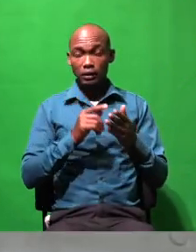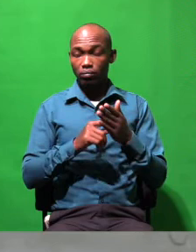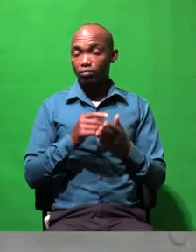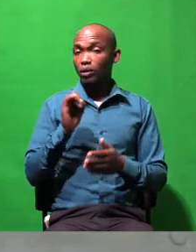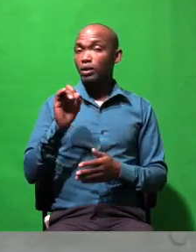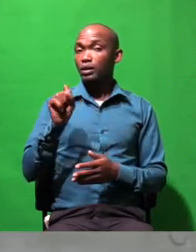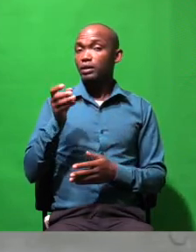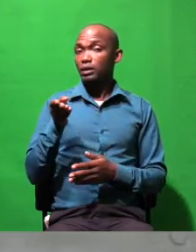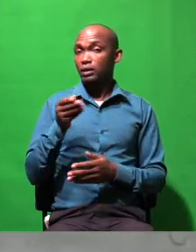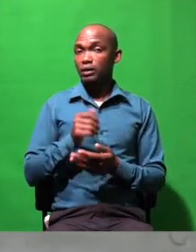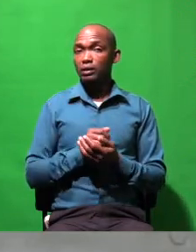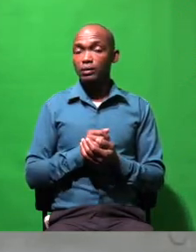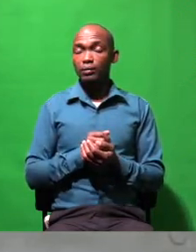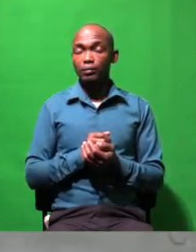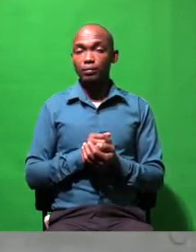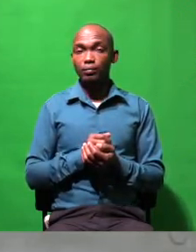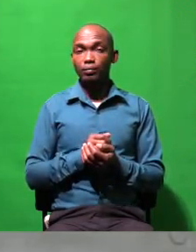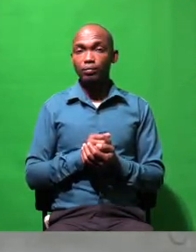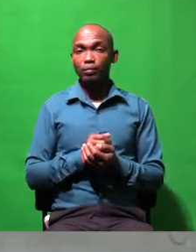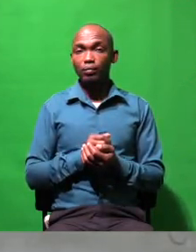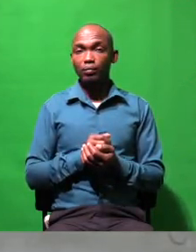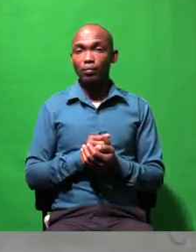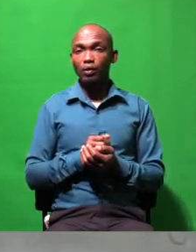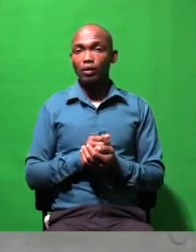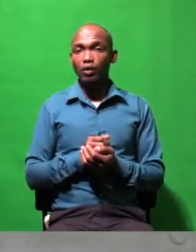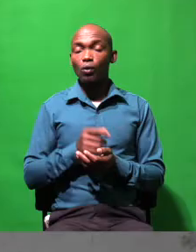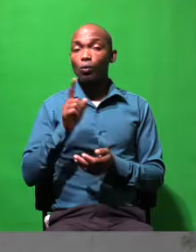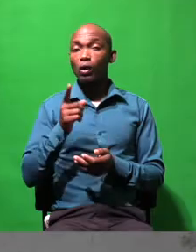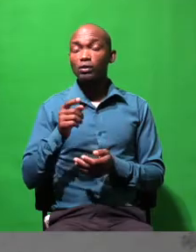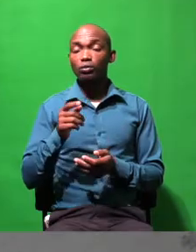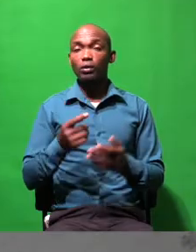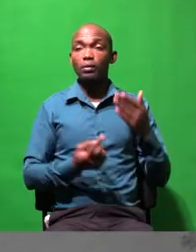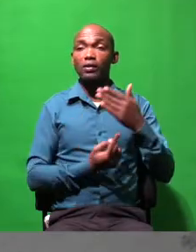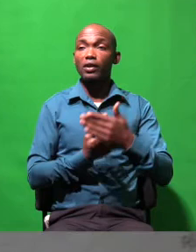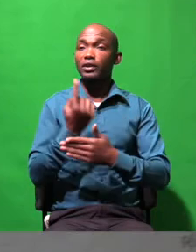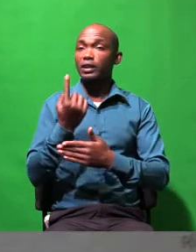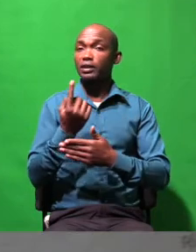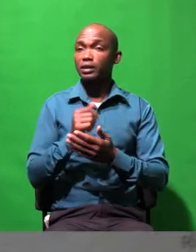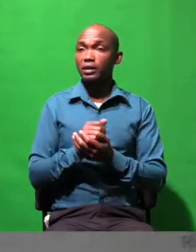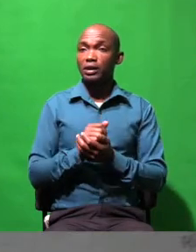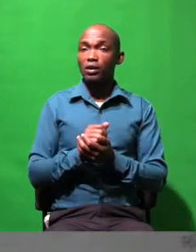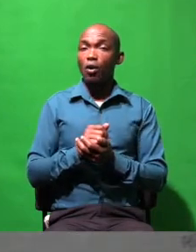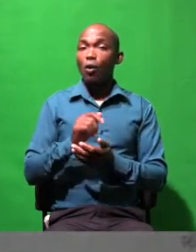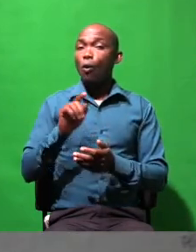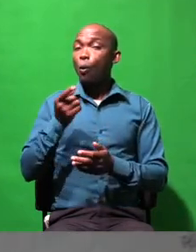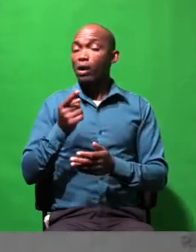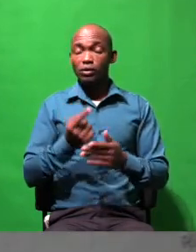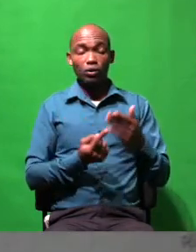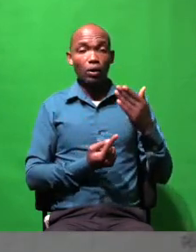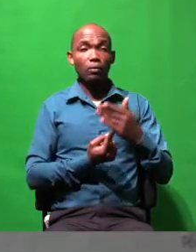is, what will be the results? What will be the results